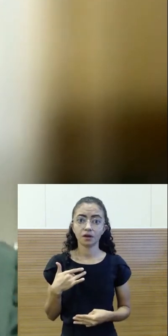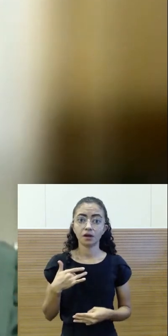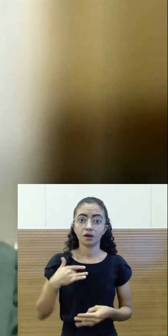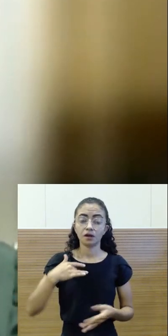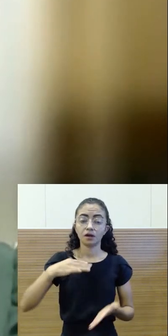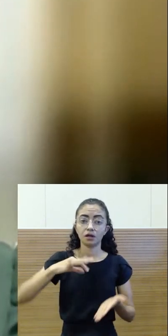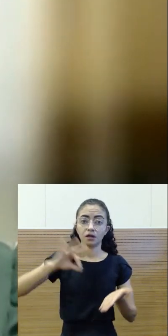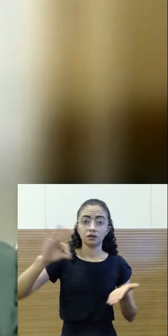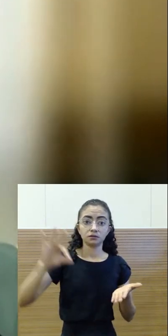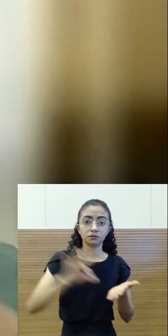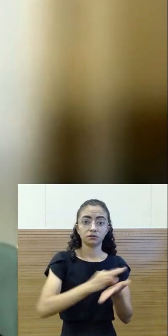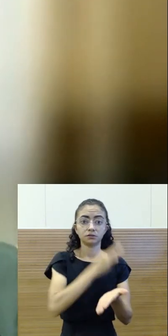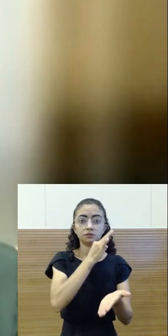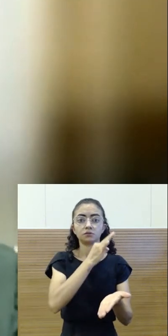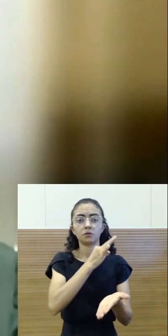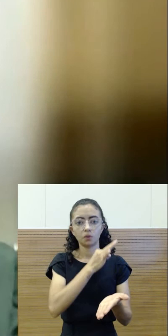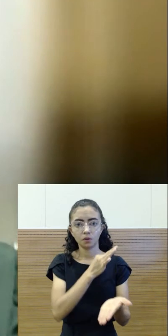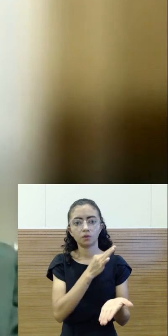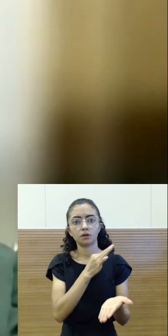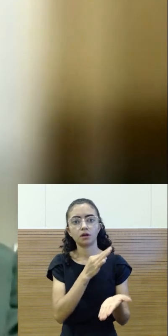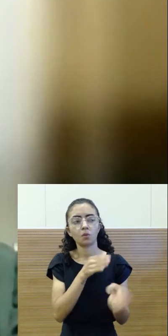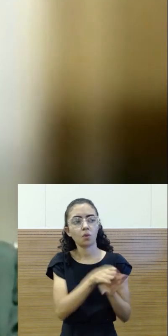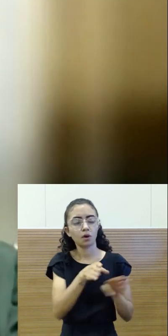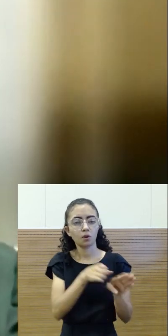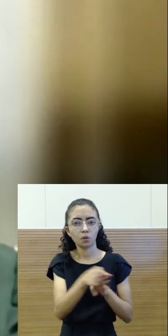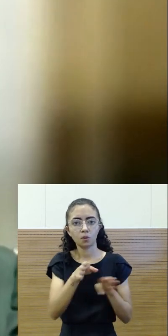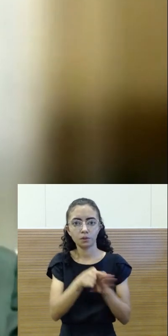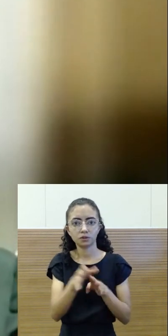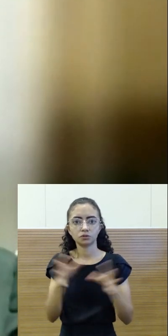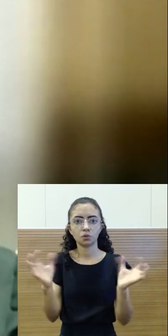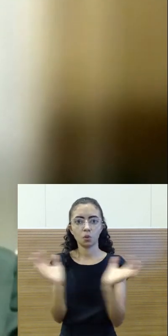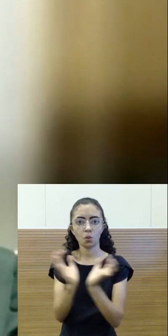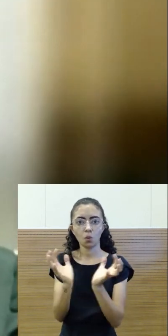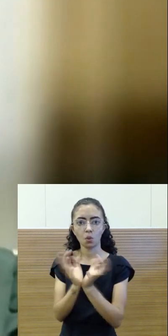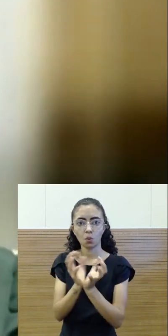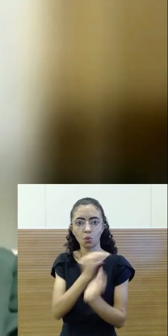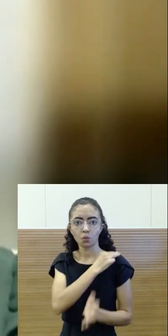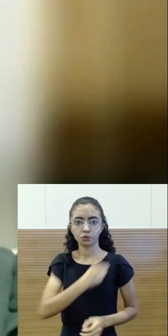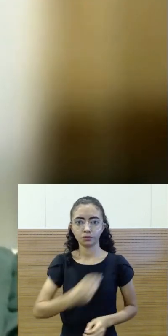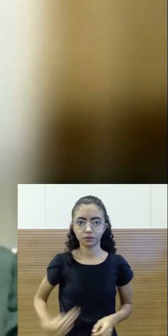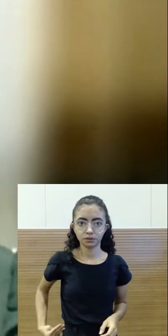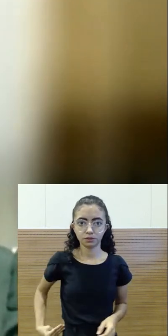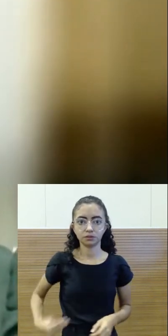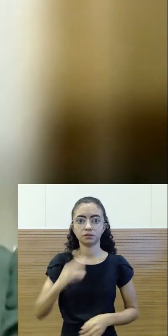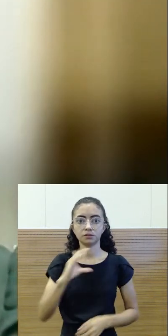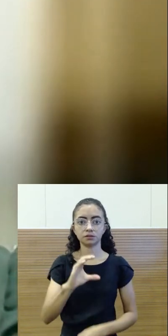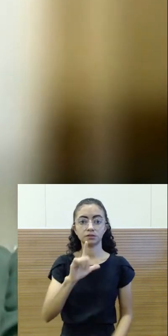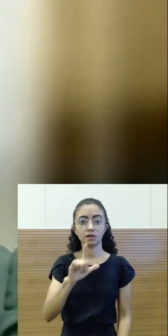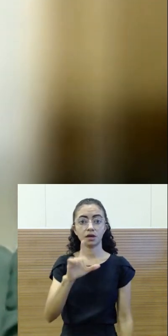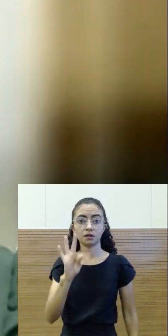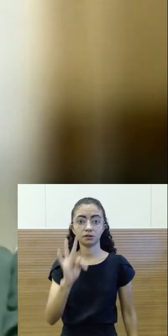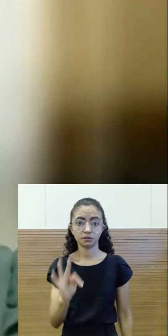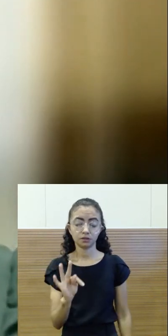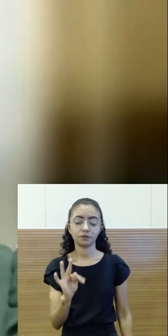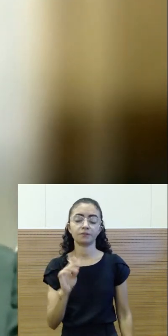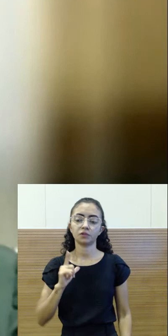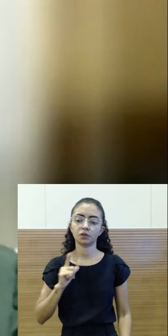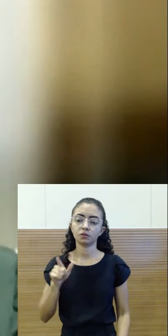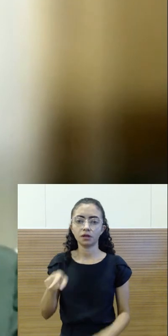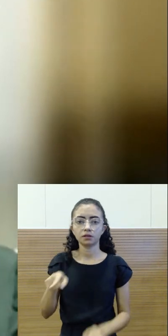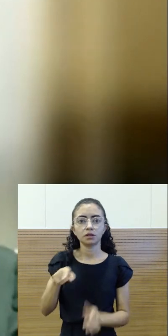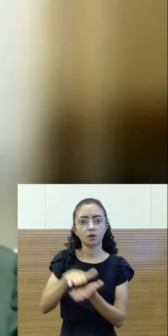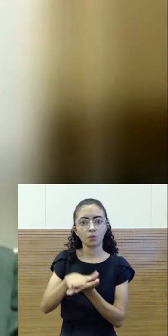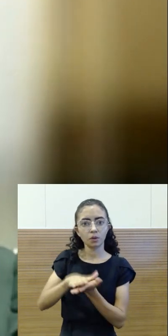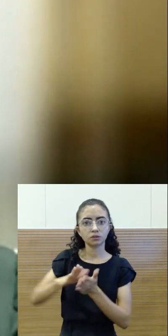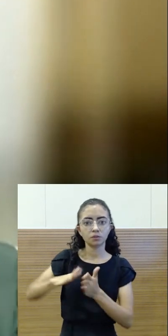the CPLP, has signed a recommendation for the ministries of CPLP, and this is an ongoing process